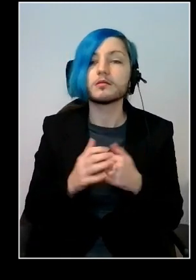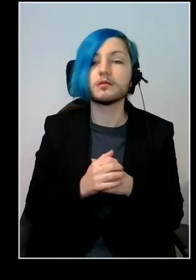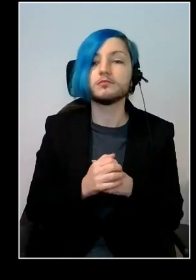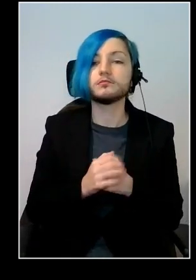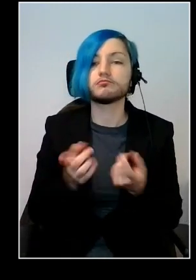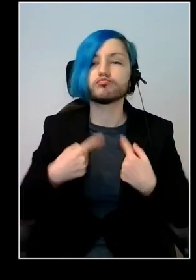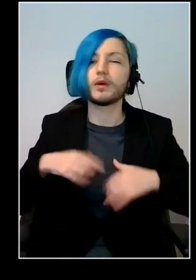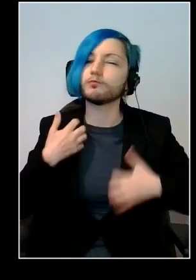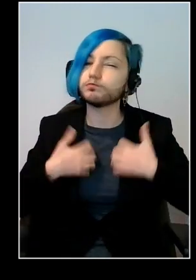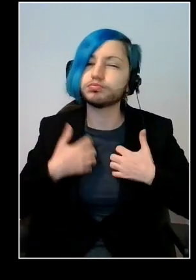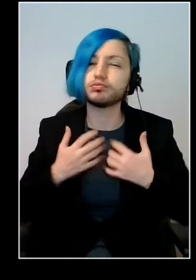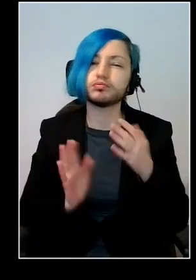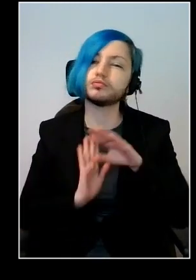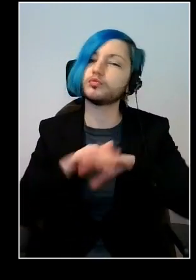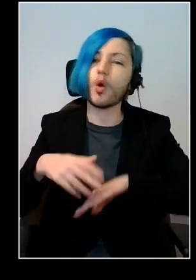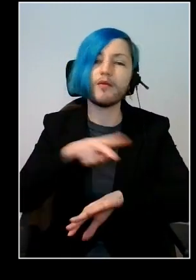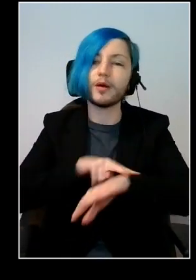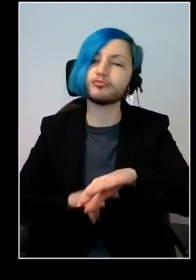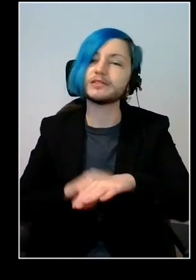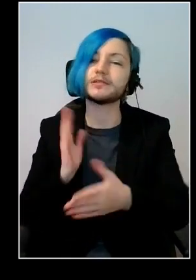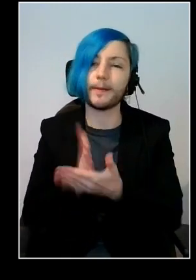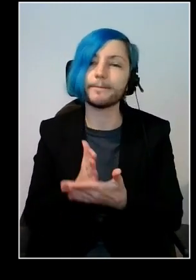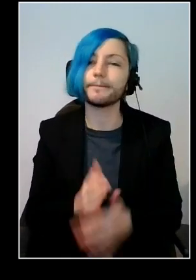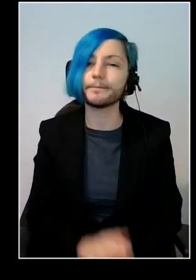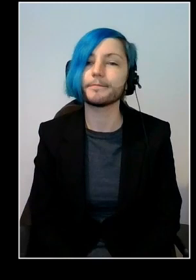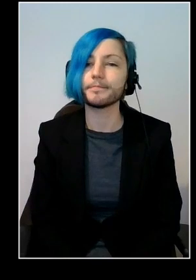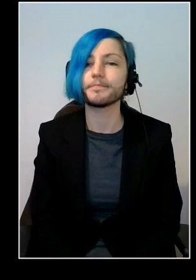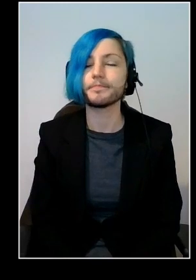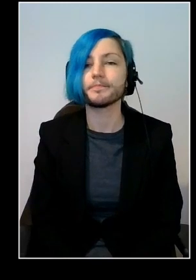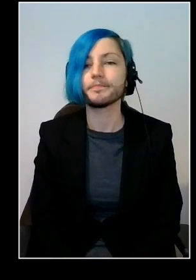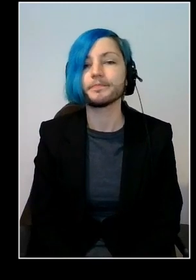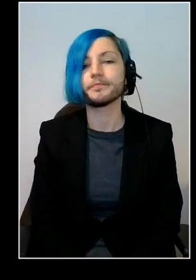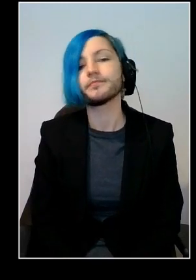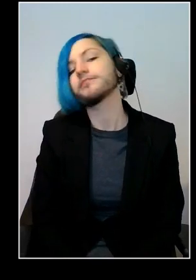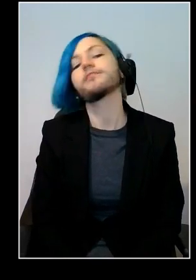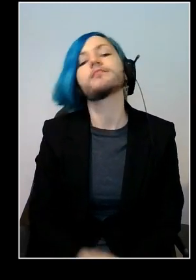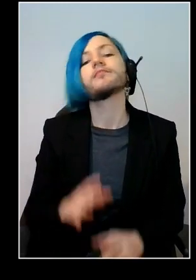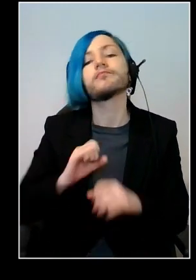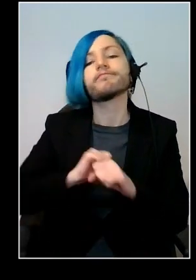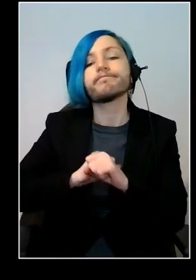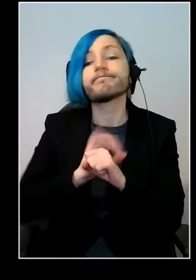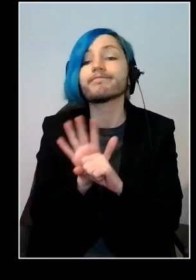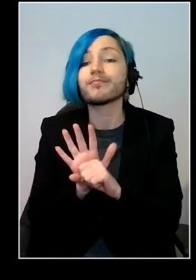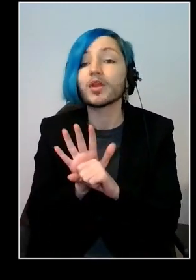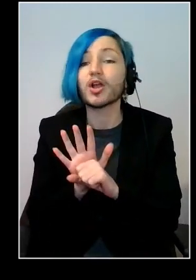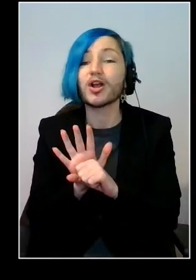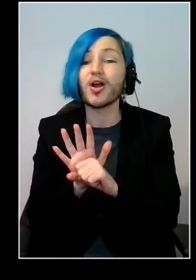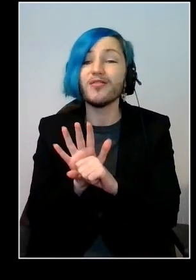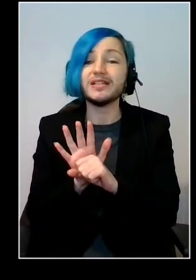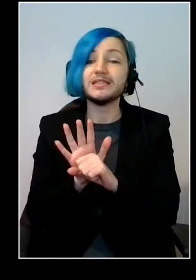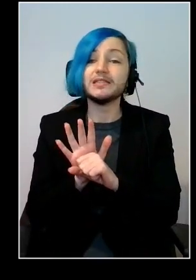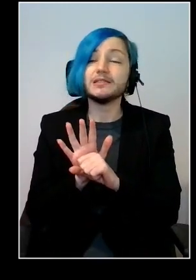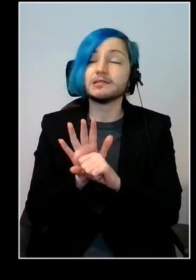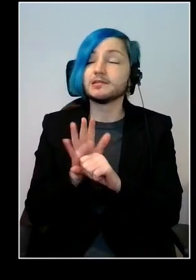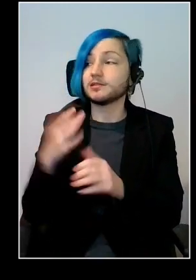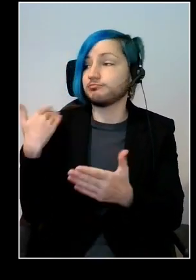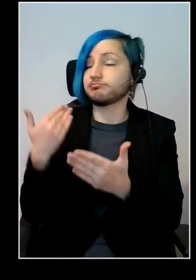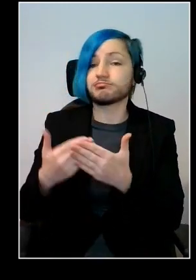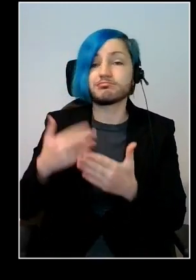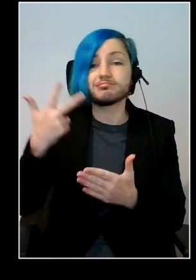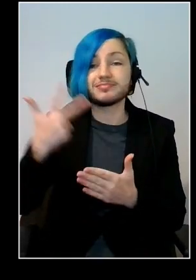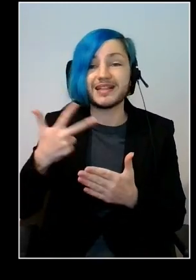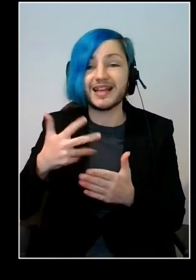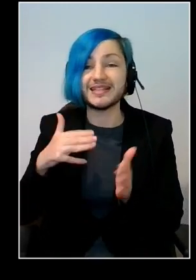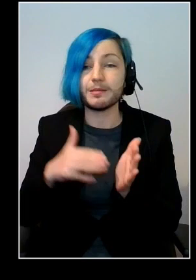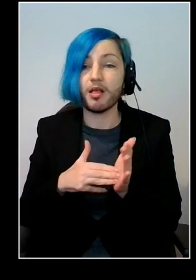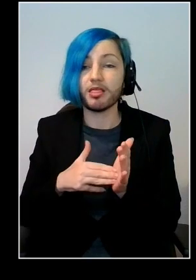about apprenticeships. The pandemic, if you look at that over the last 18 months, our